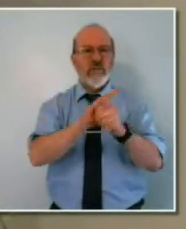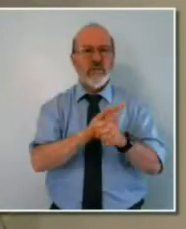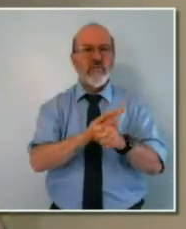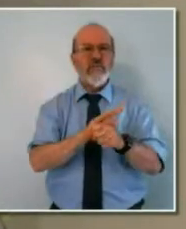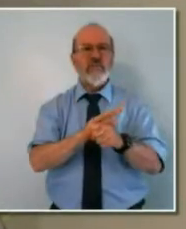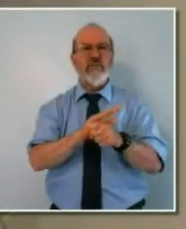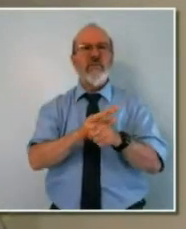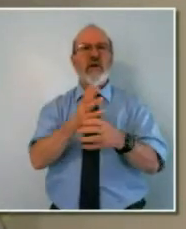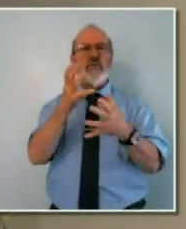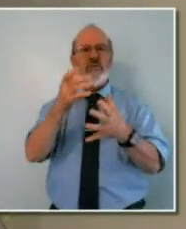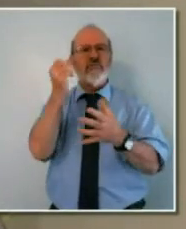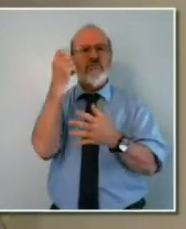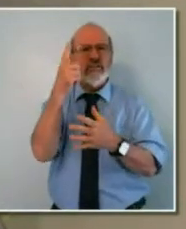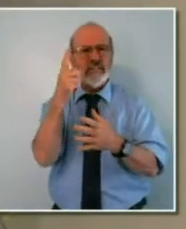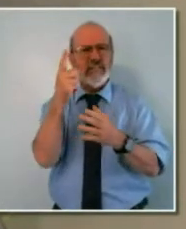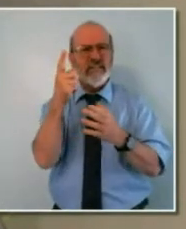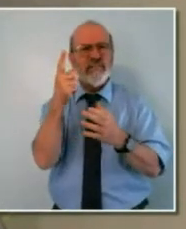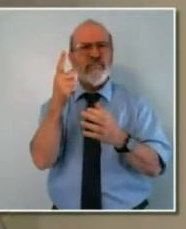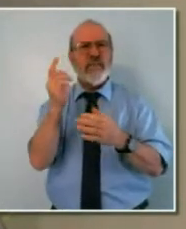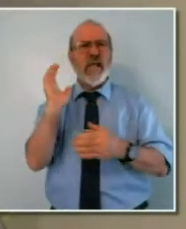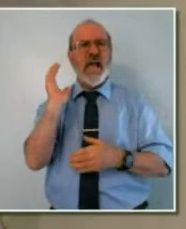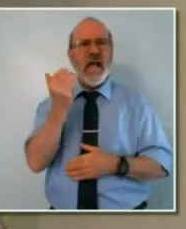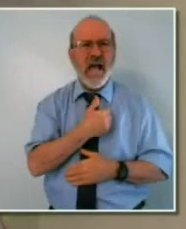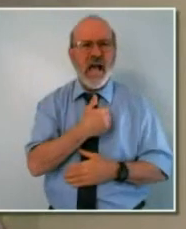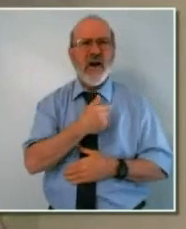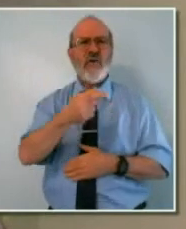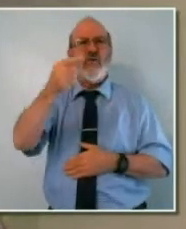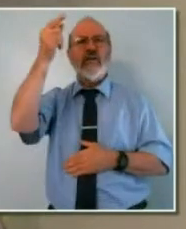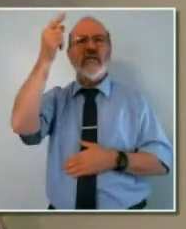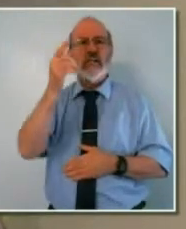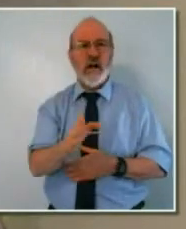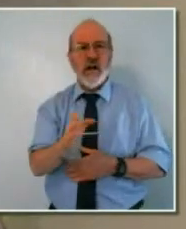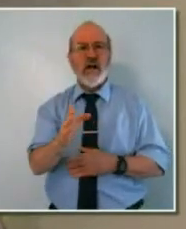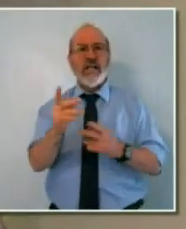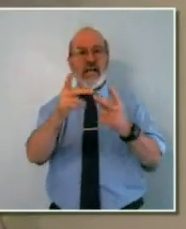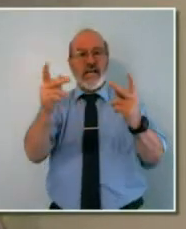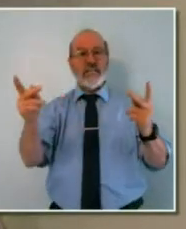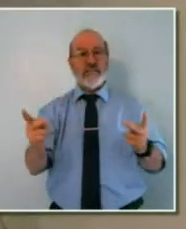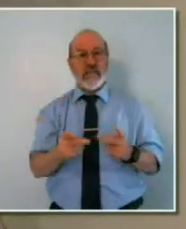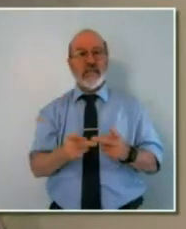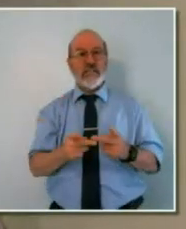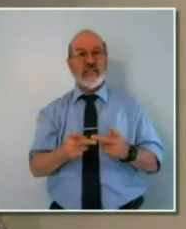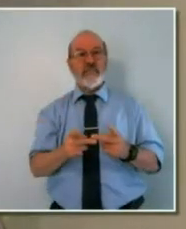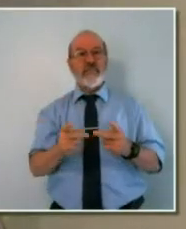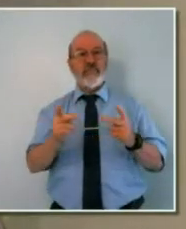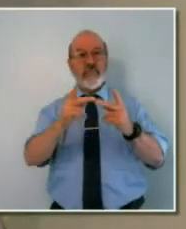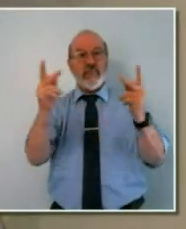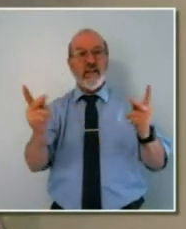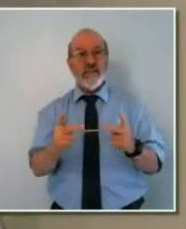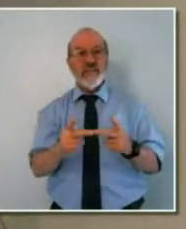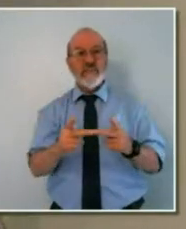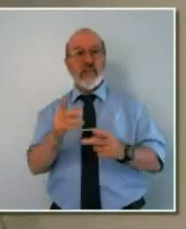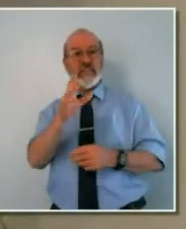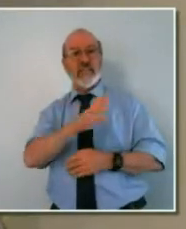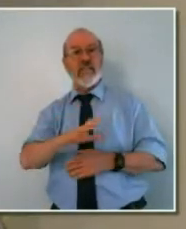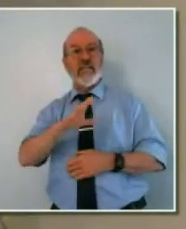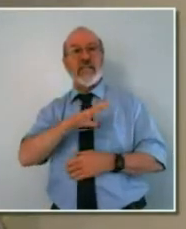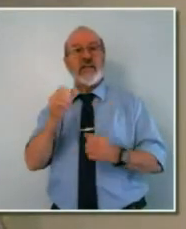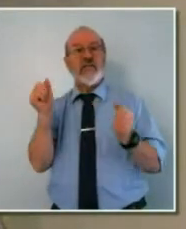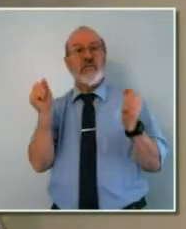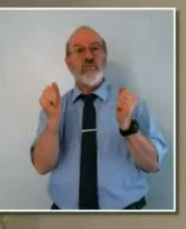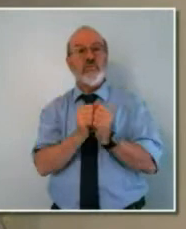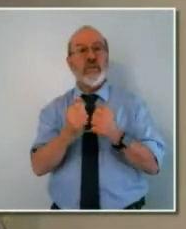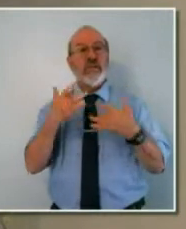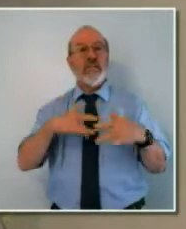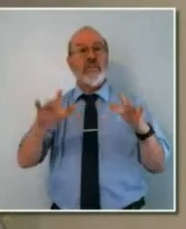get a hold of this morning. Our God has a place, and his place is a place characterized by mercy. Now, that's the